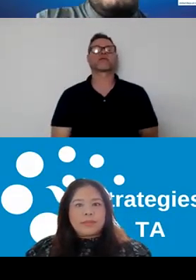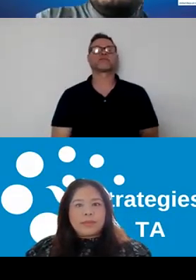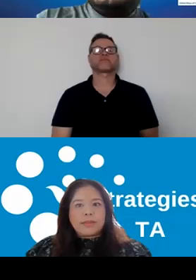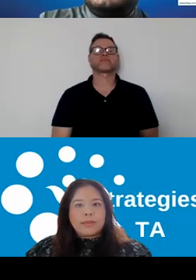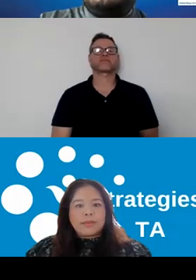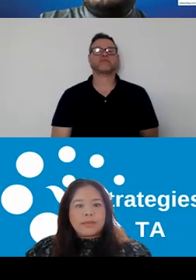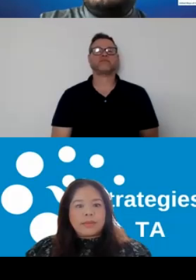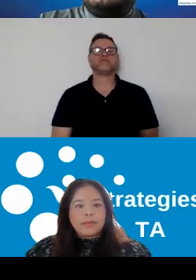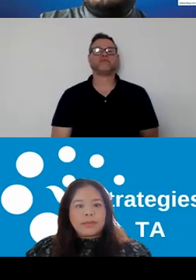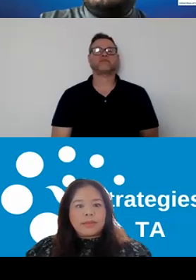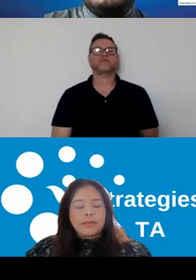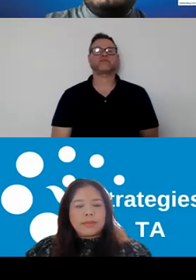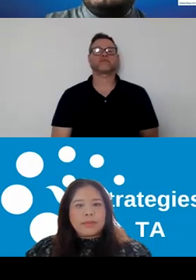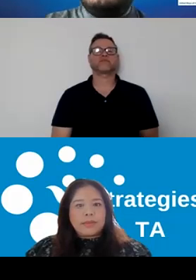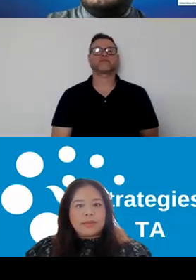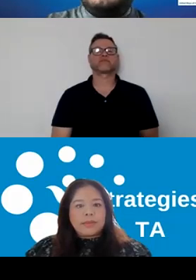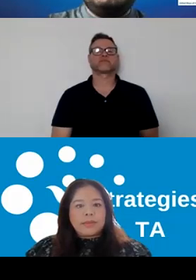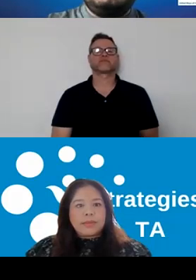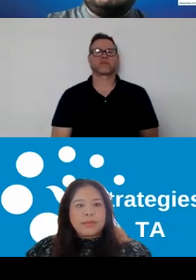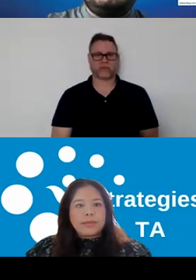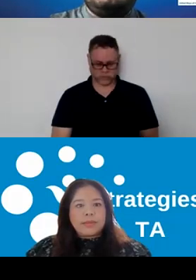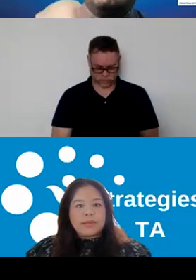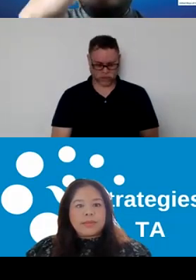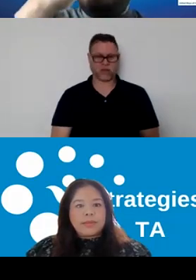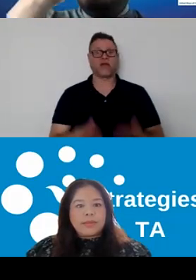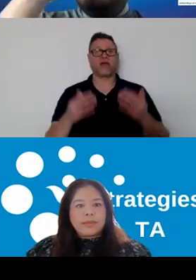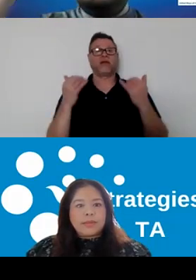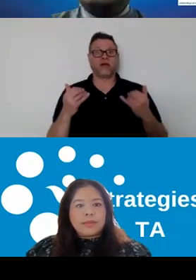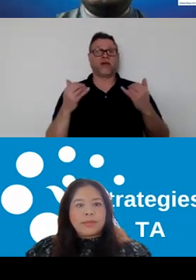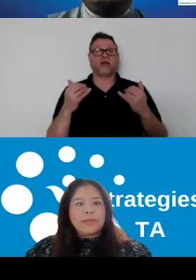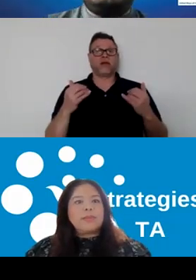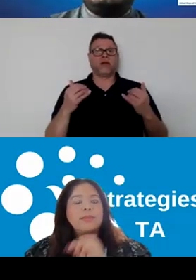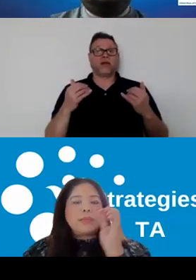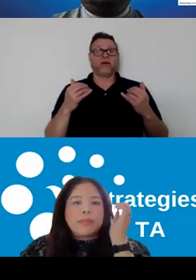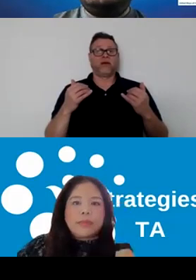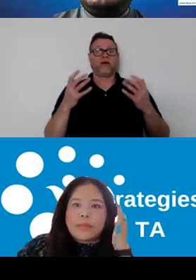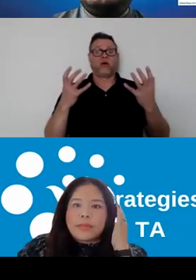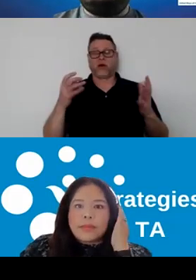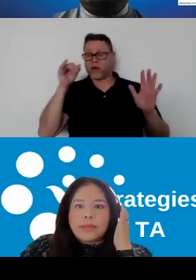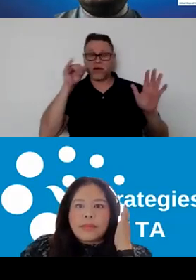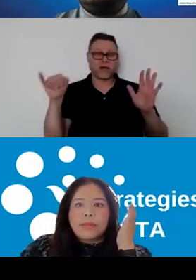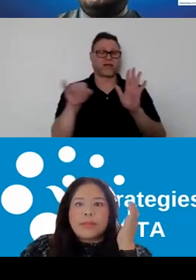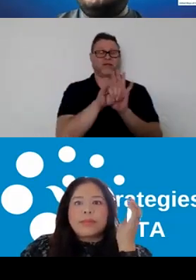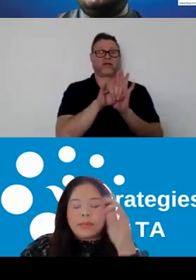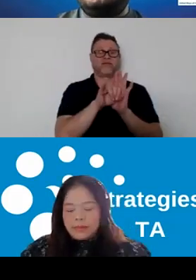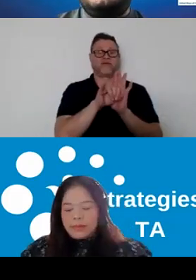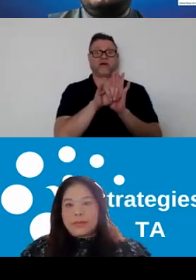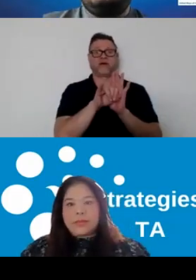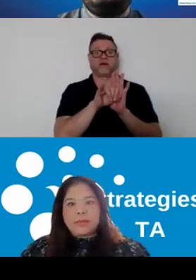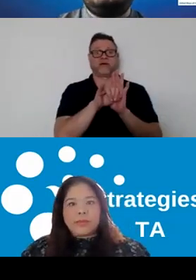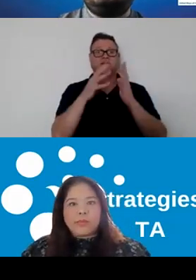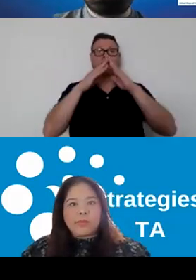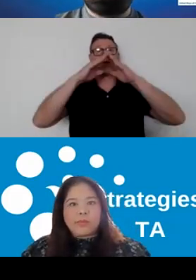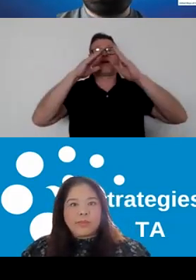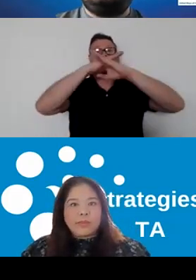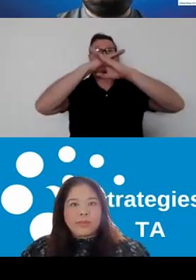Now, oh, sorry, having some trouble with, there we go. Okay, and of course, we want to identify and remove barriers. We have to